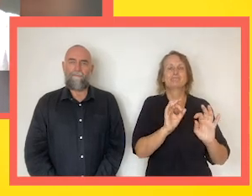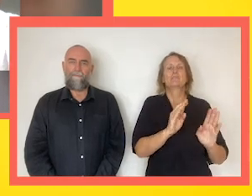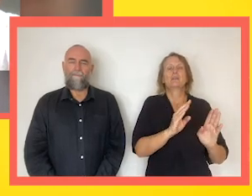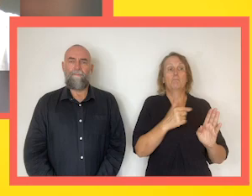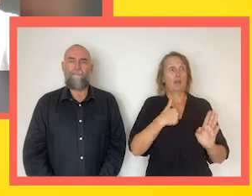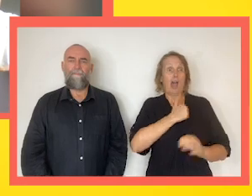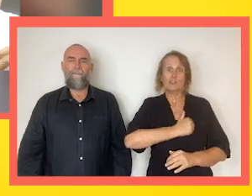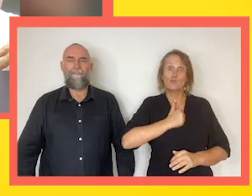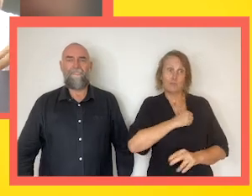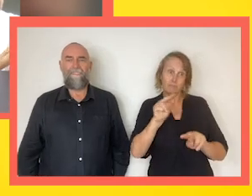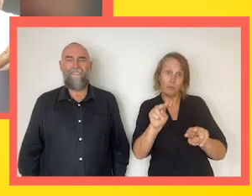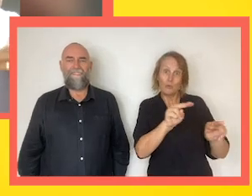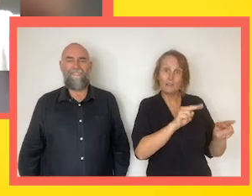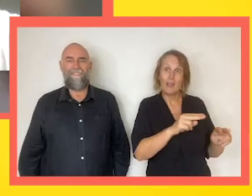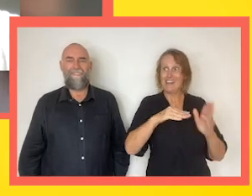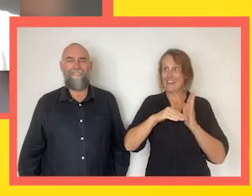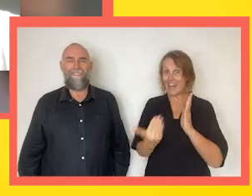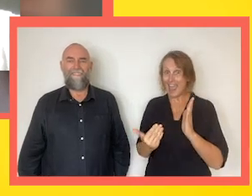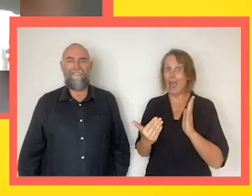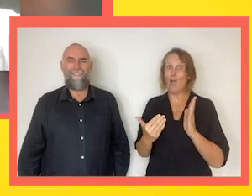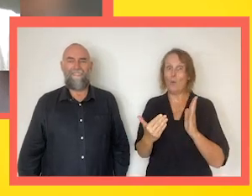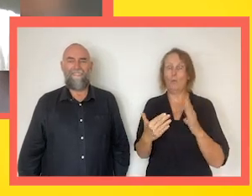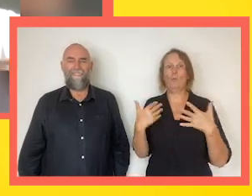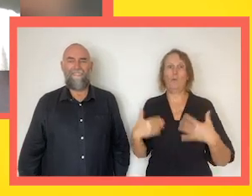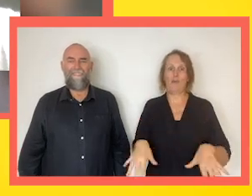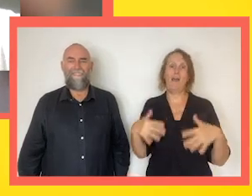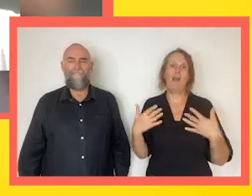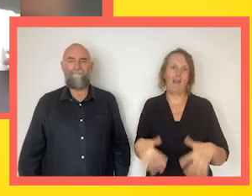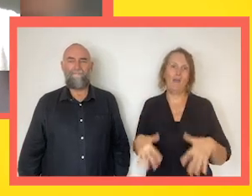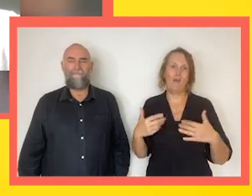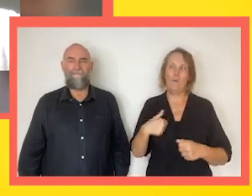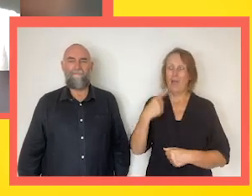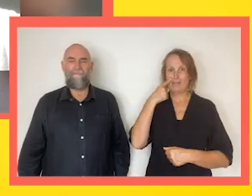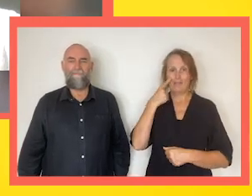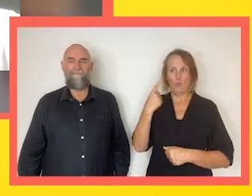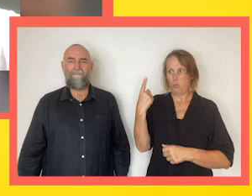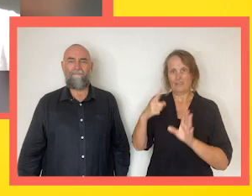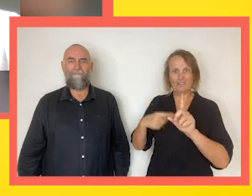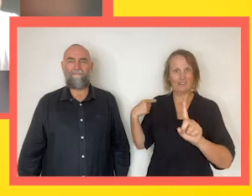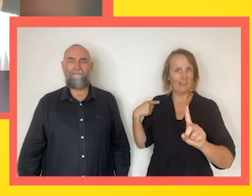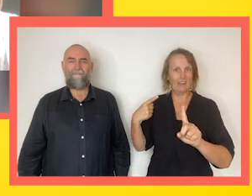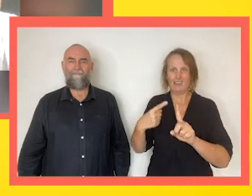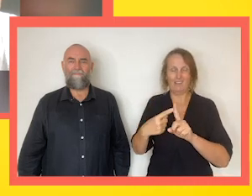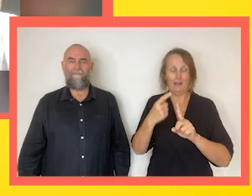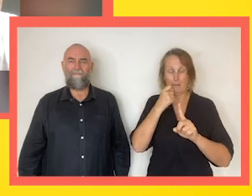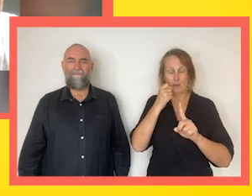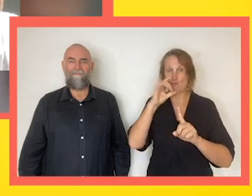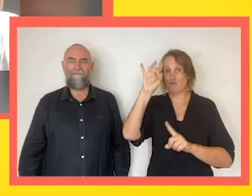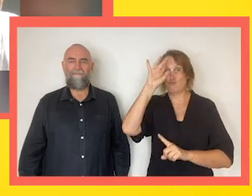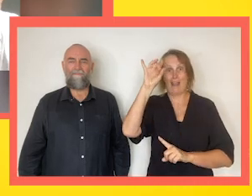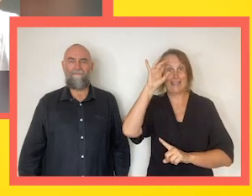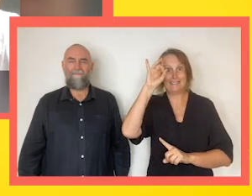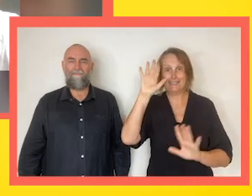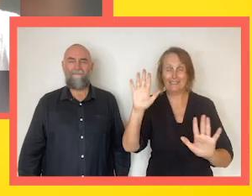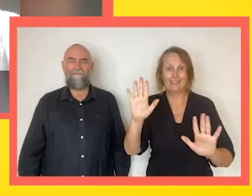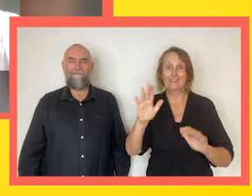I thoroughly enjoyed it. And then to be now, it's surreal. I feel like the last year has been wild, and I'm